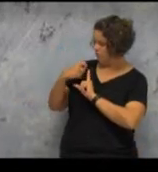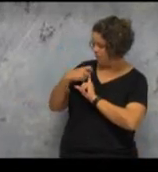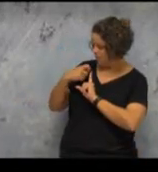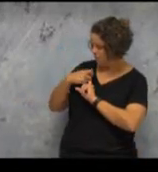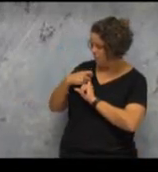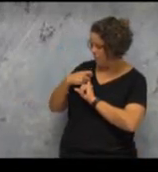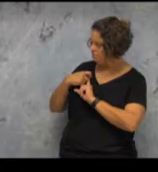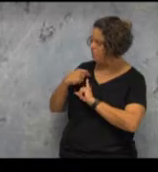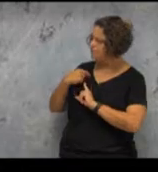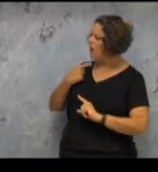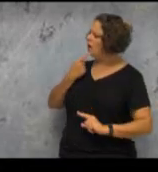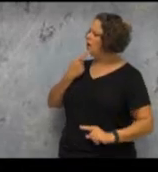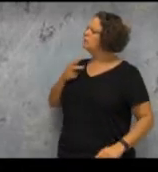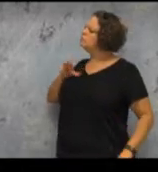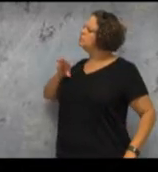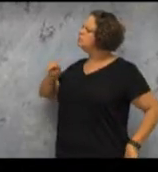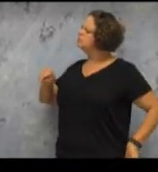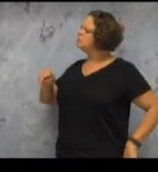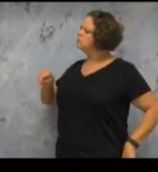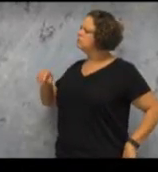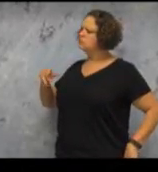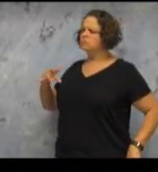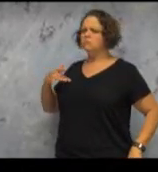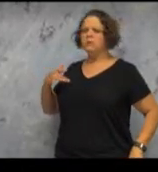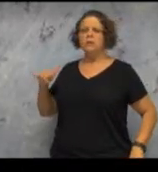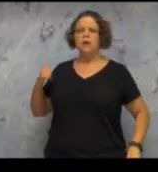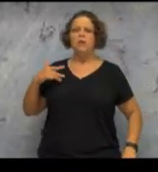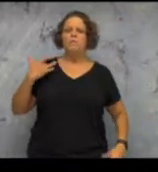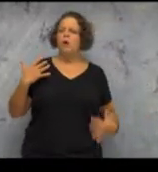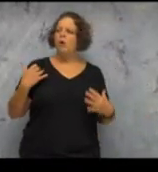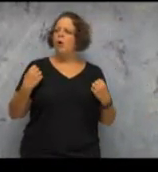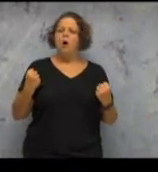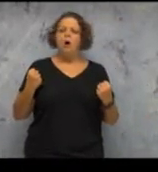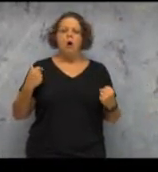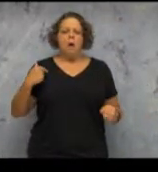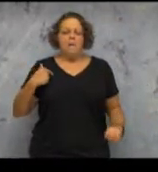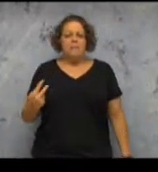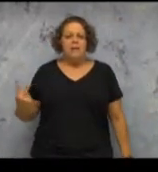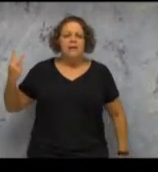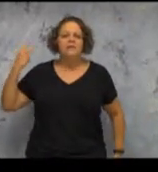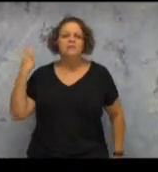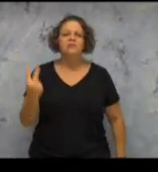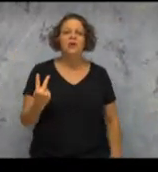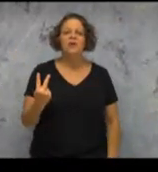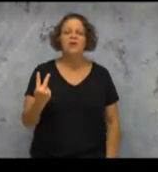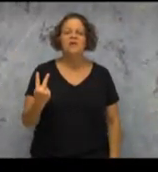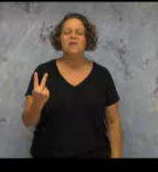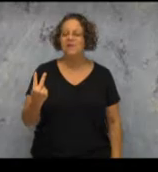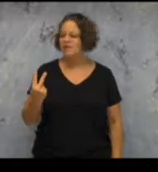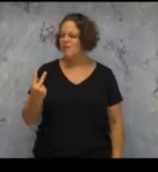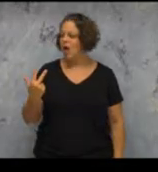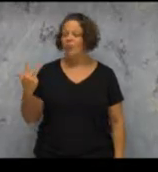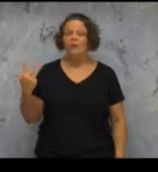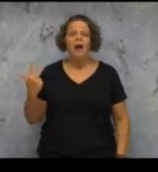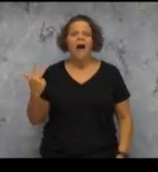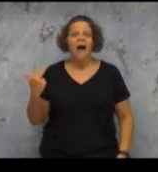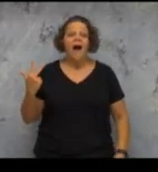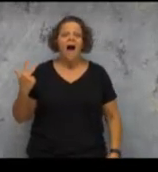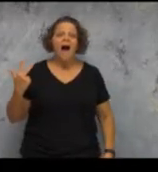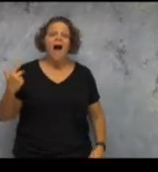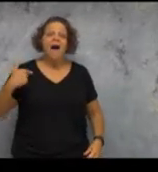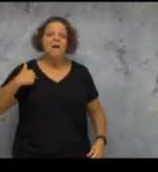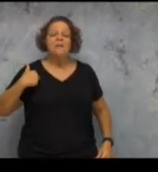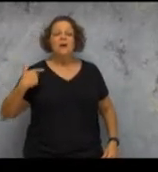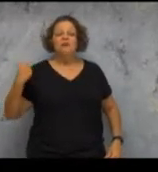say, no." Then yellow felt brave and said, "Me too." Green agreed